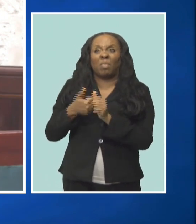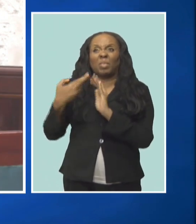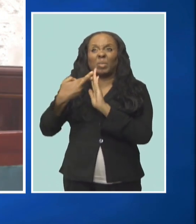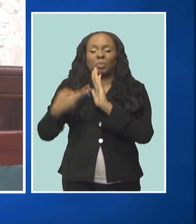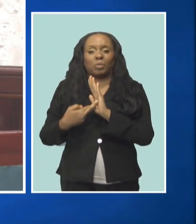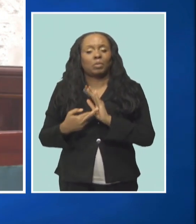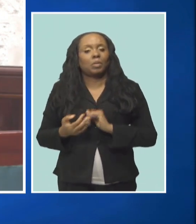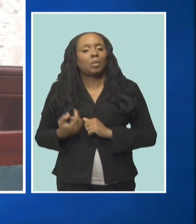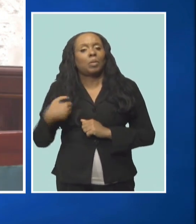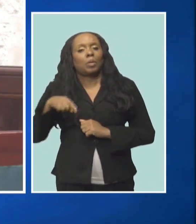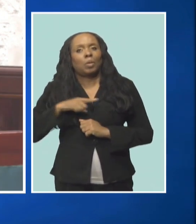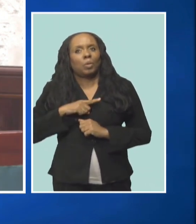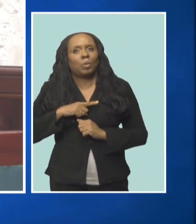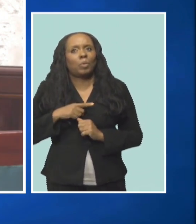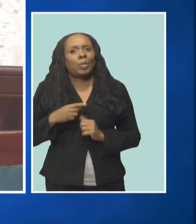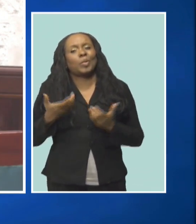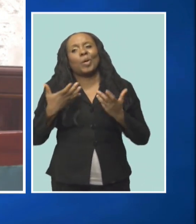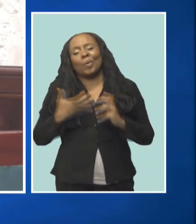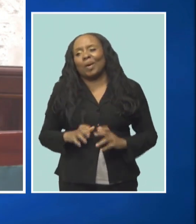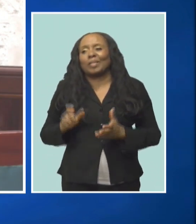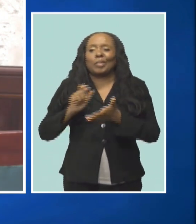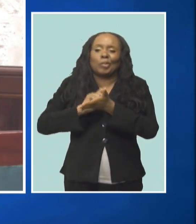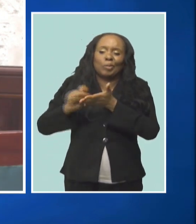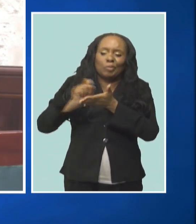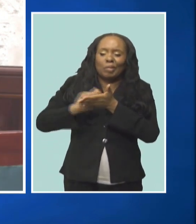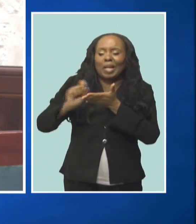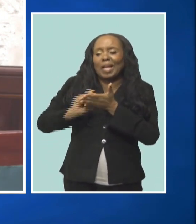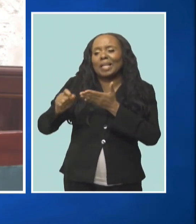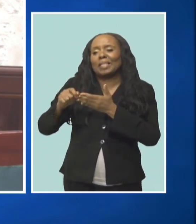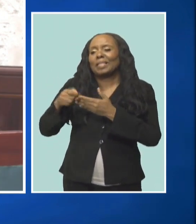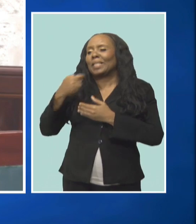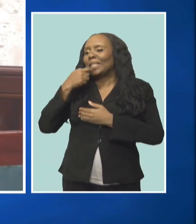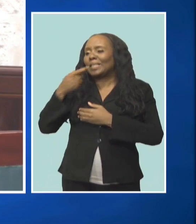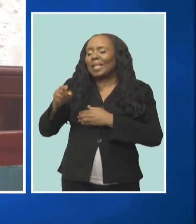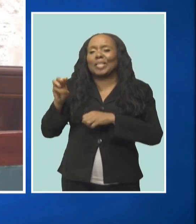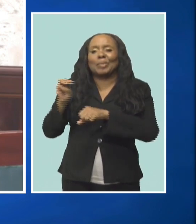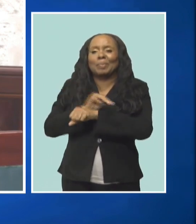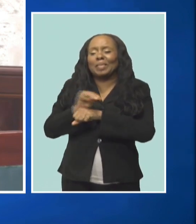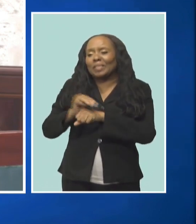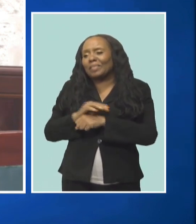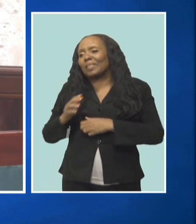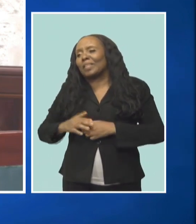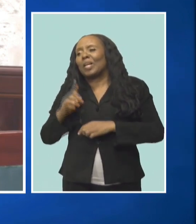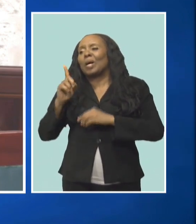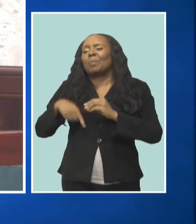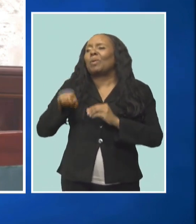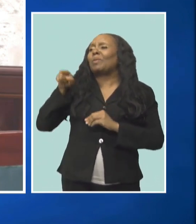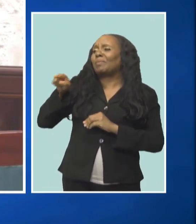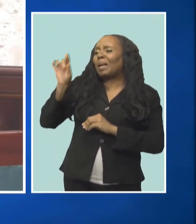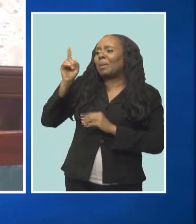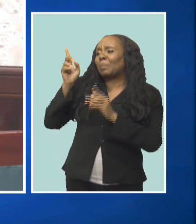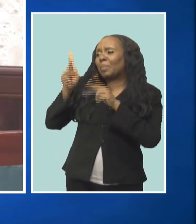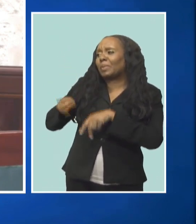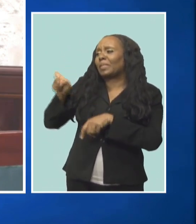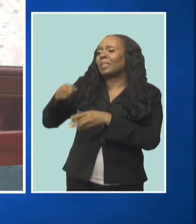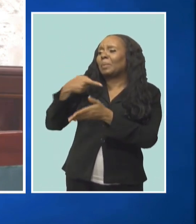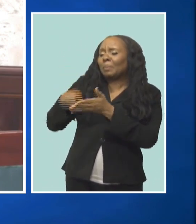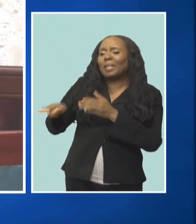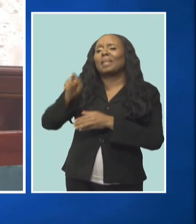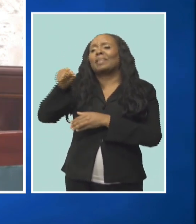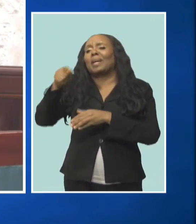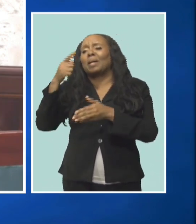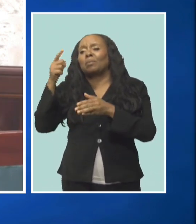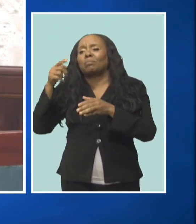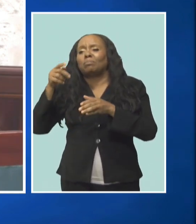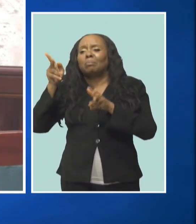rather than having to write to the ministry for relief. It takes up a lot of time and effort to do, and therefore we are making